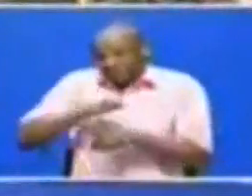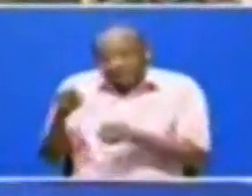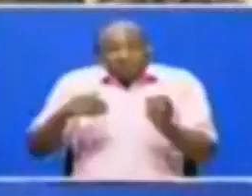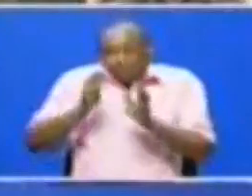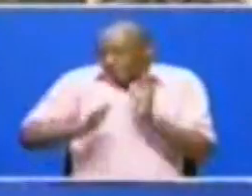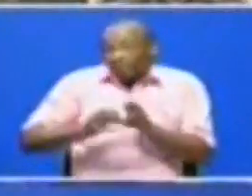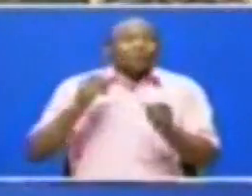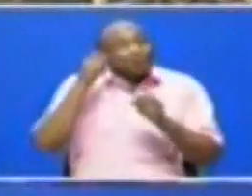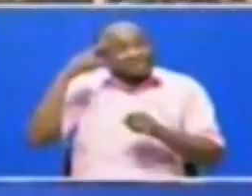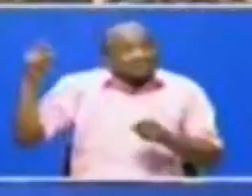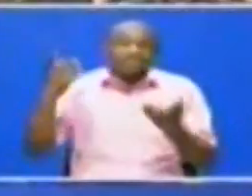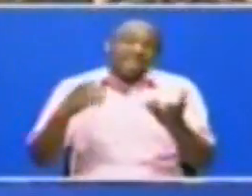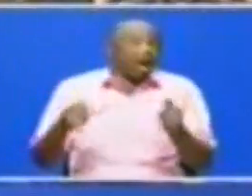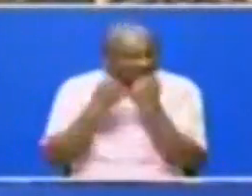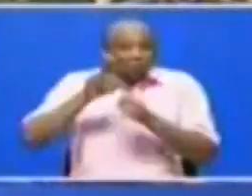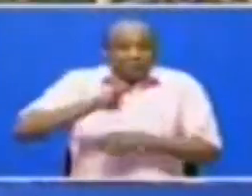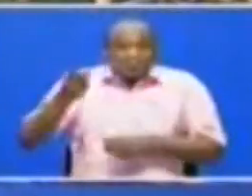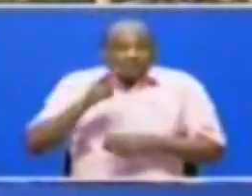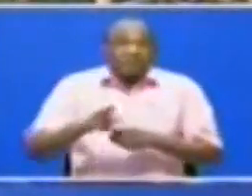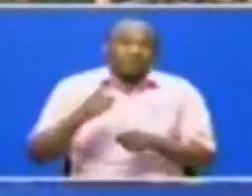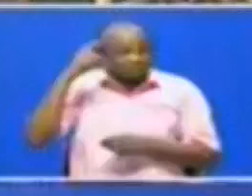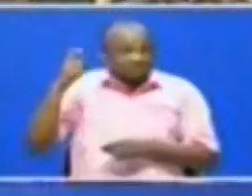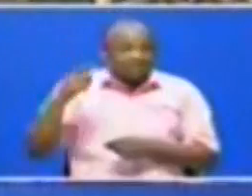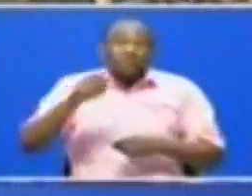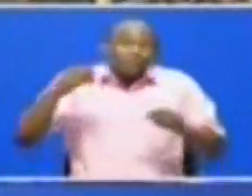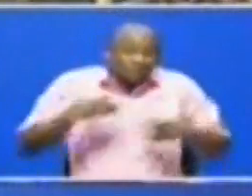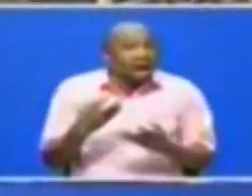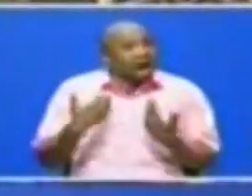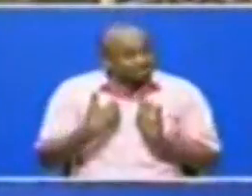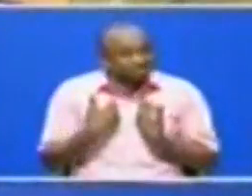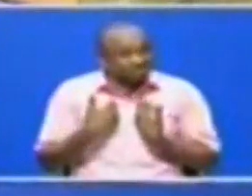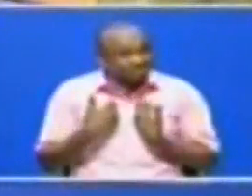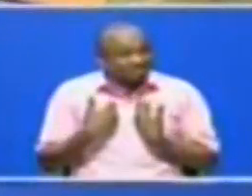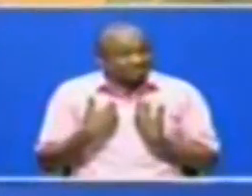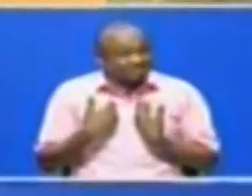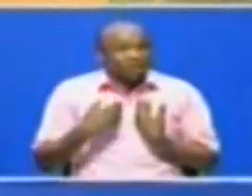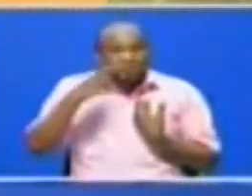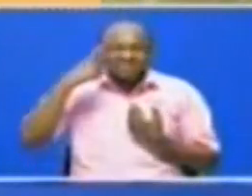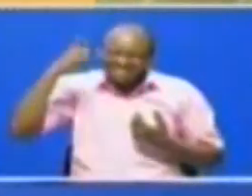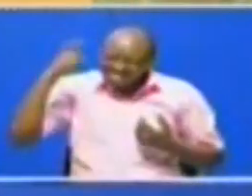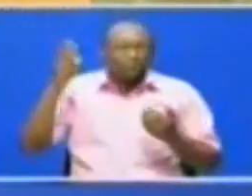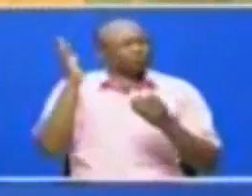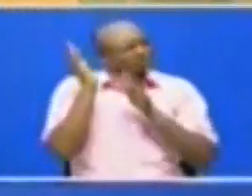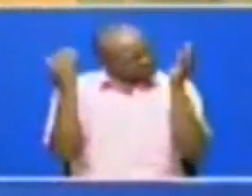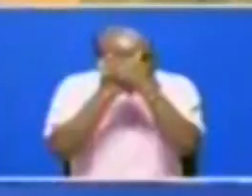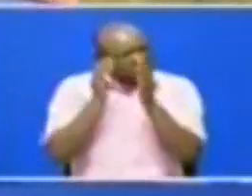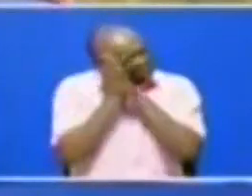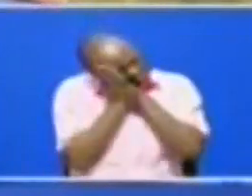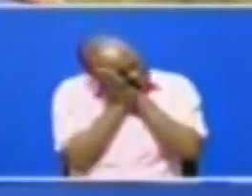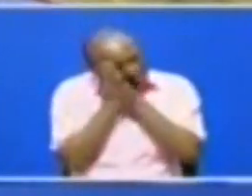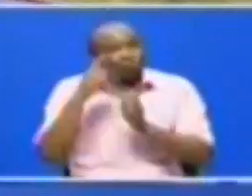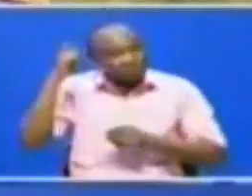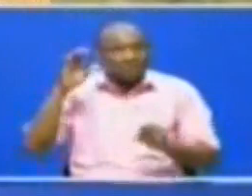nyoka. Eh, namna hiyo. Lazima uwe na uoga, tena wote usiku, ukisasoya,